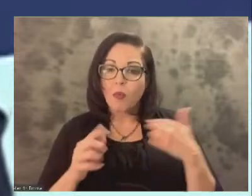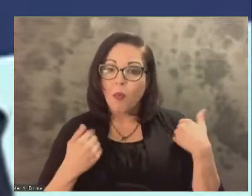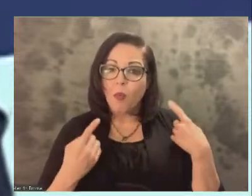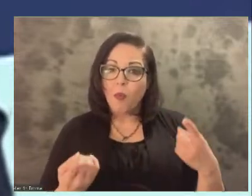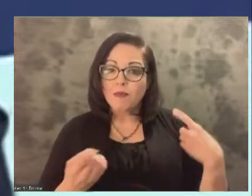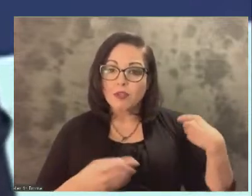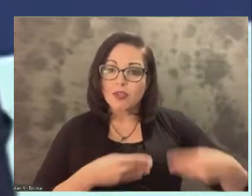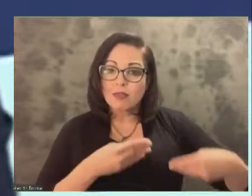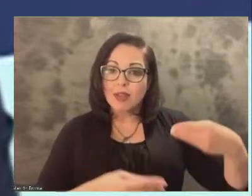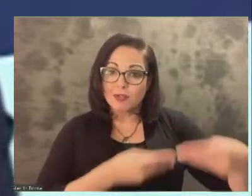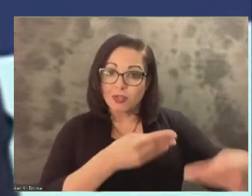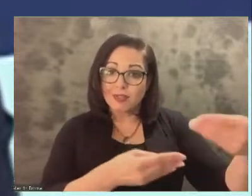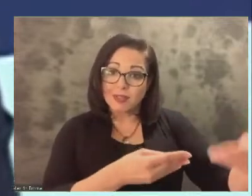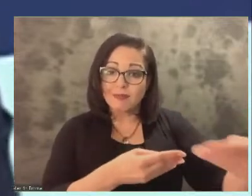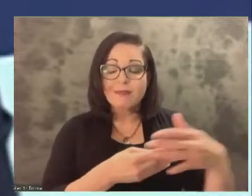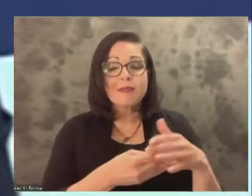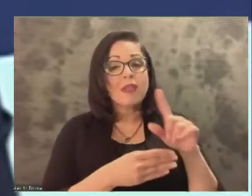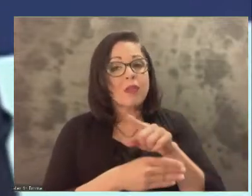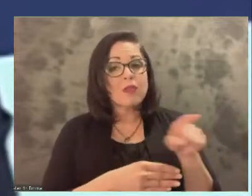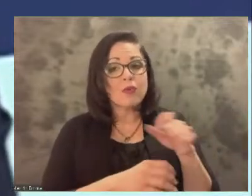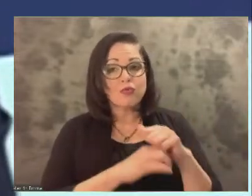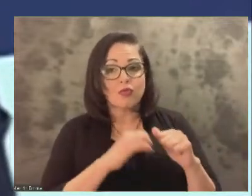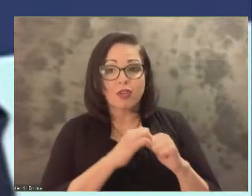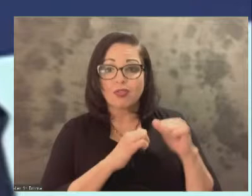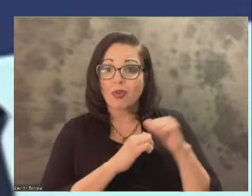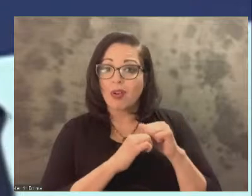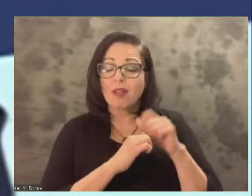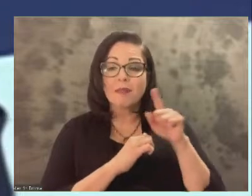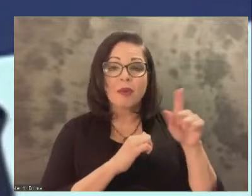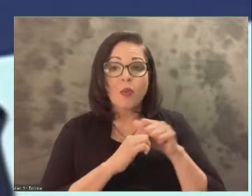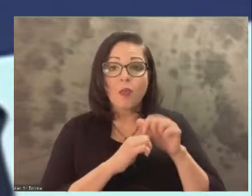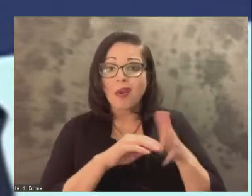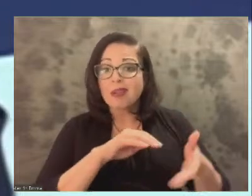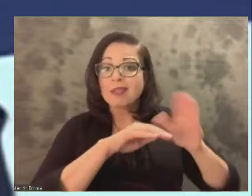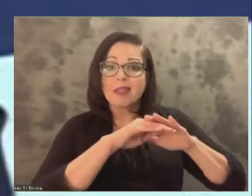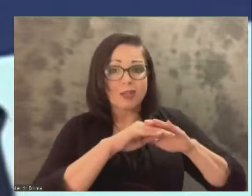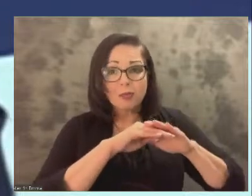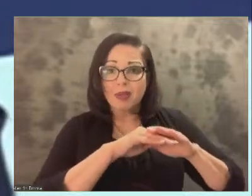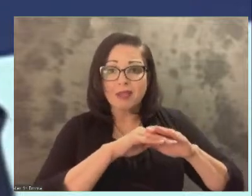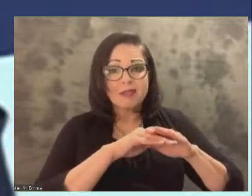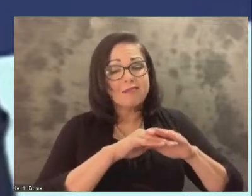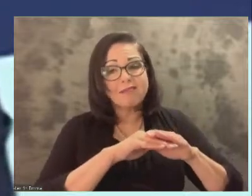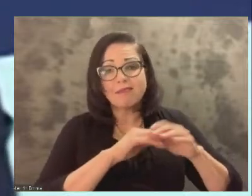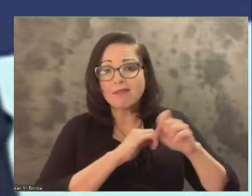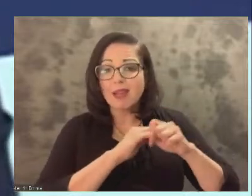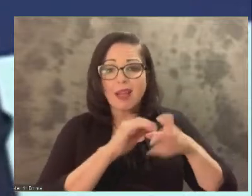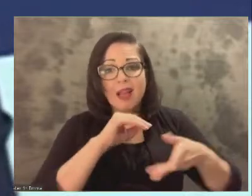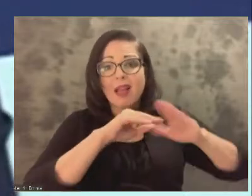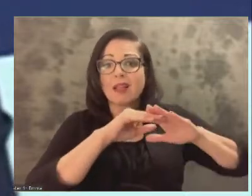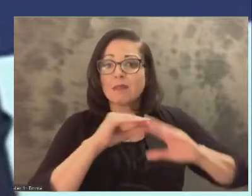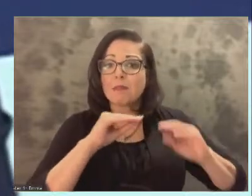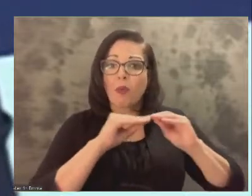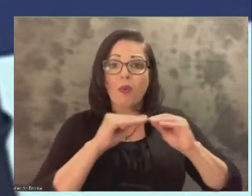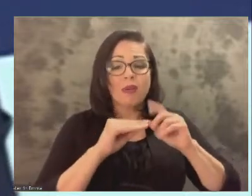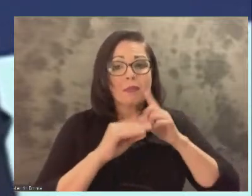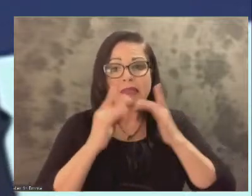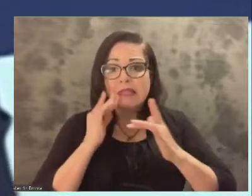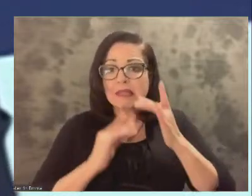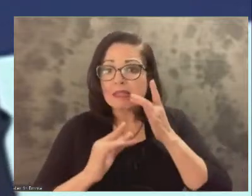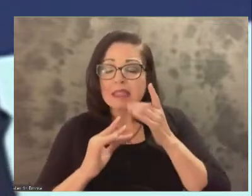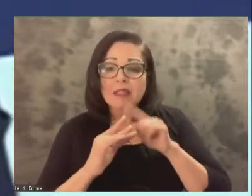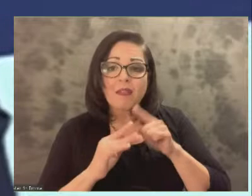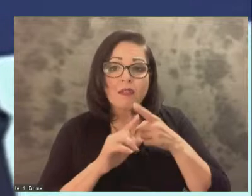generations. And these structural inequities were exacerbated during the pandemic by shortfalls in data collection